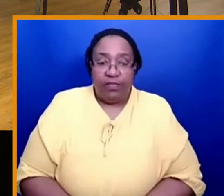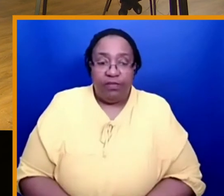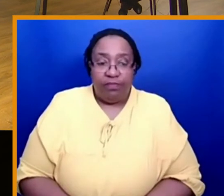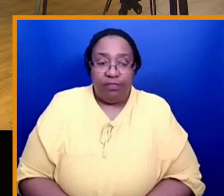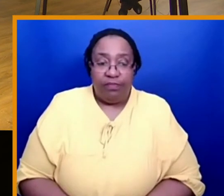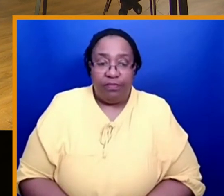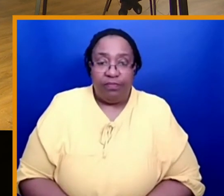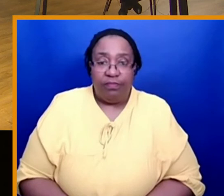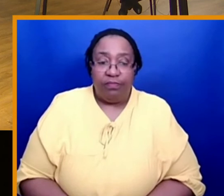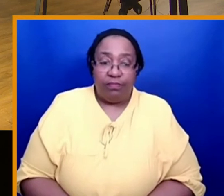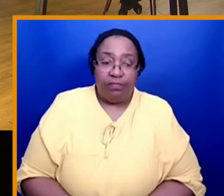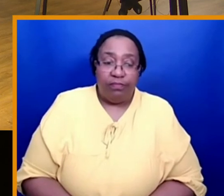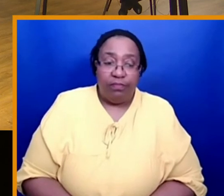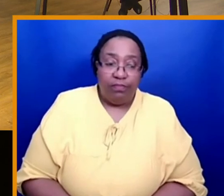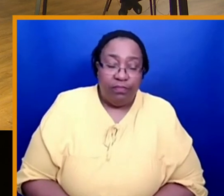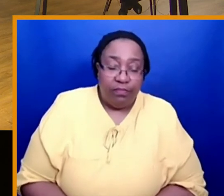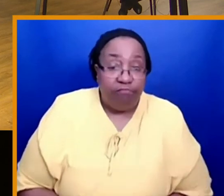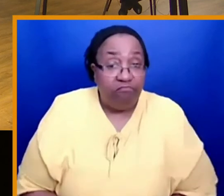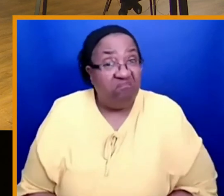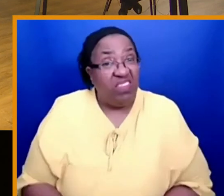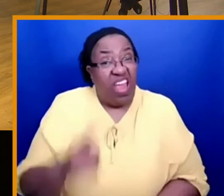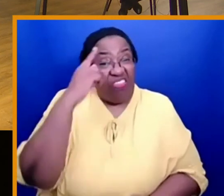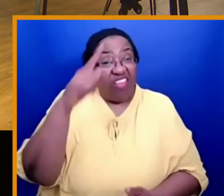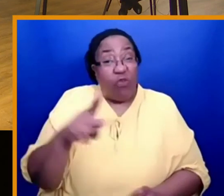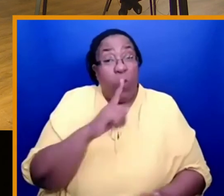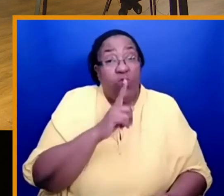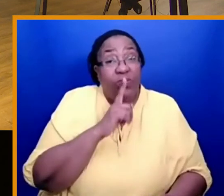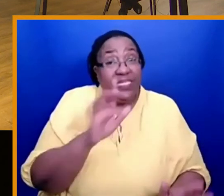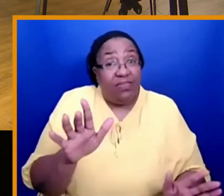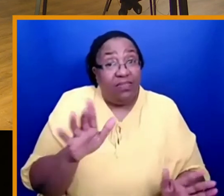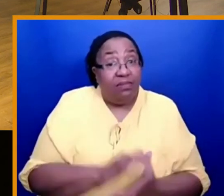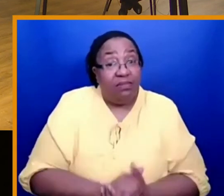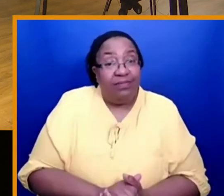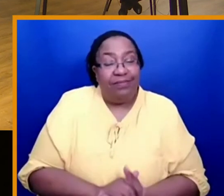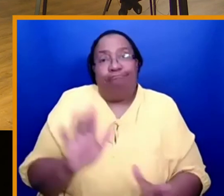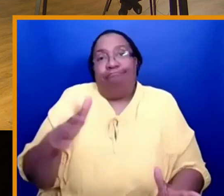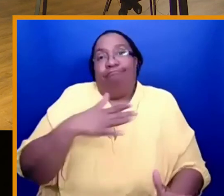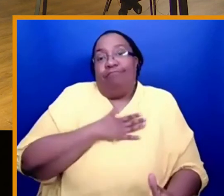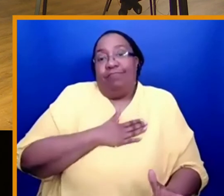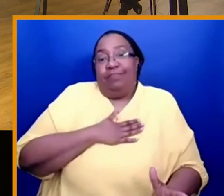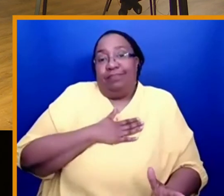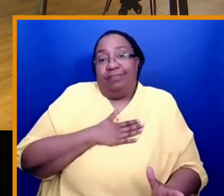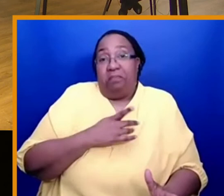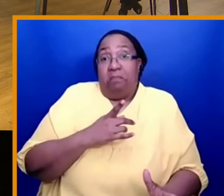And Alex, yes. I think you're muted. I'm afraid my mic is on.